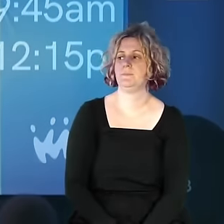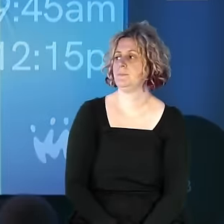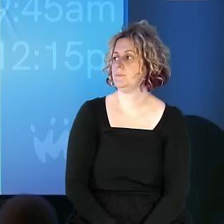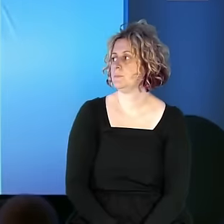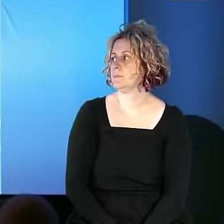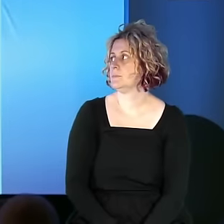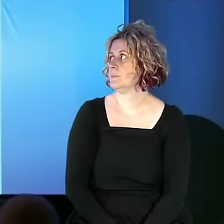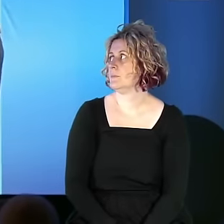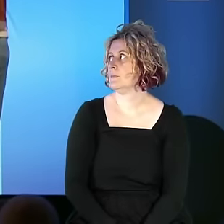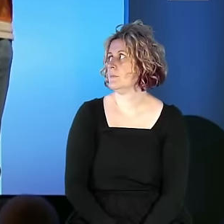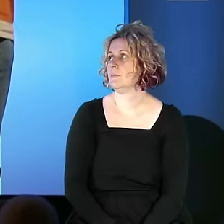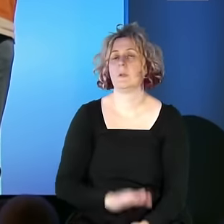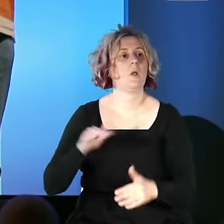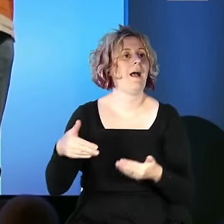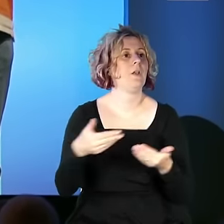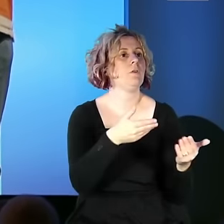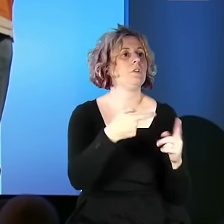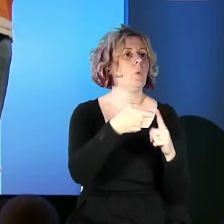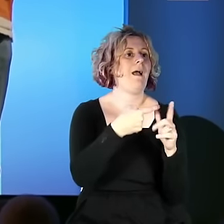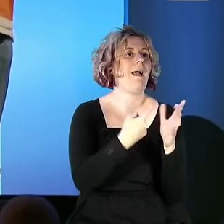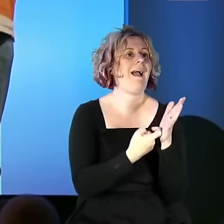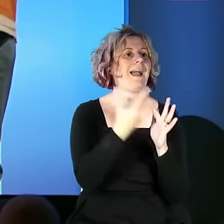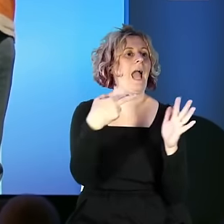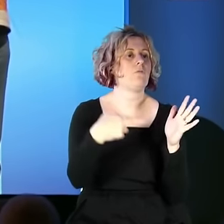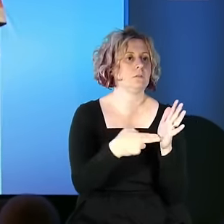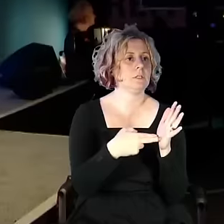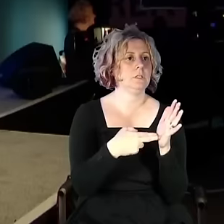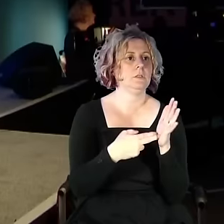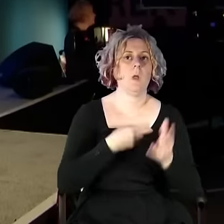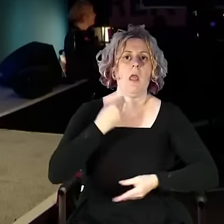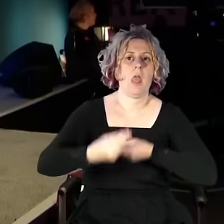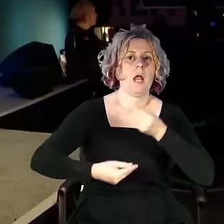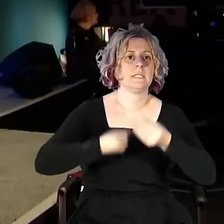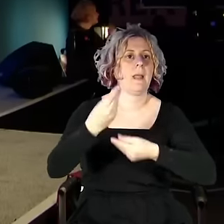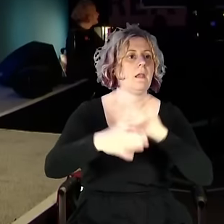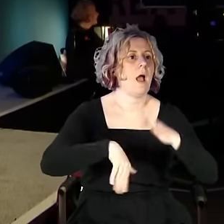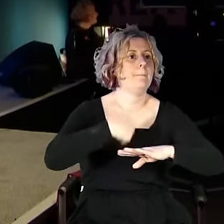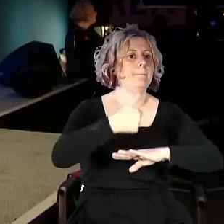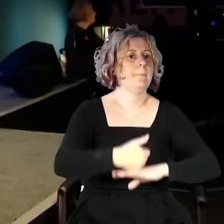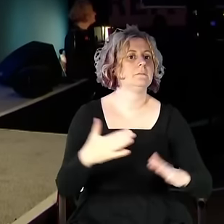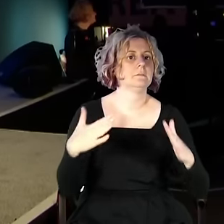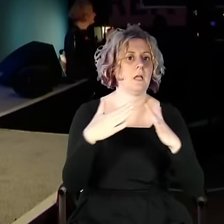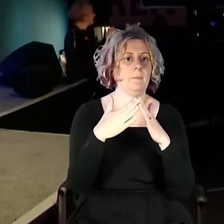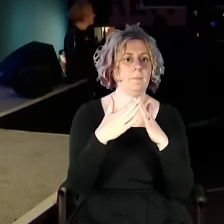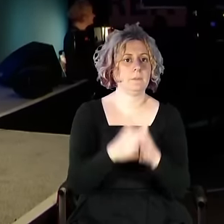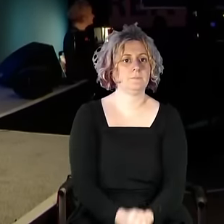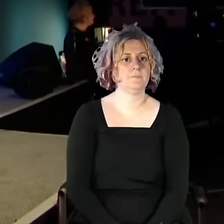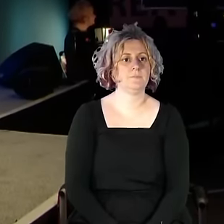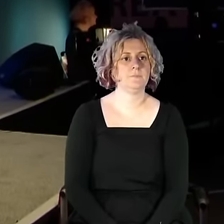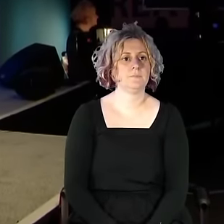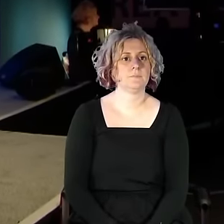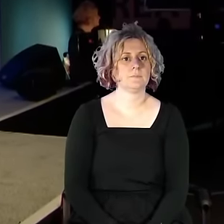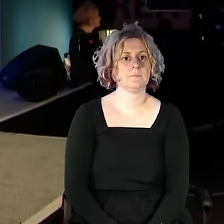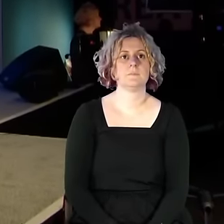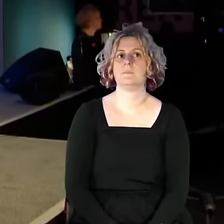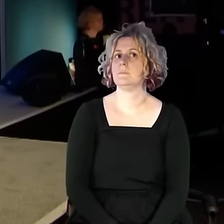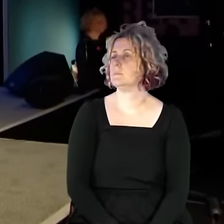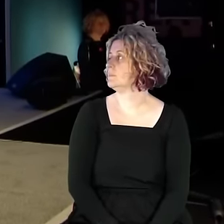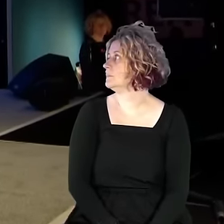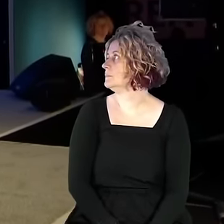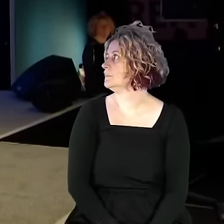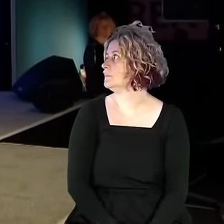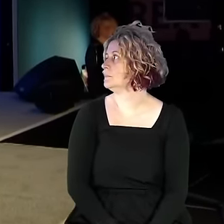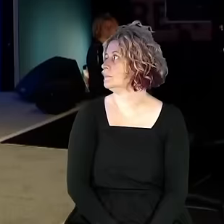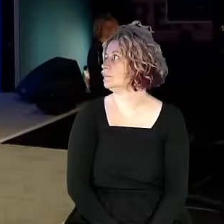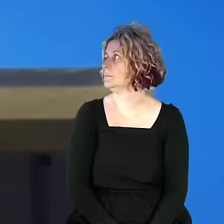Karen, who's going to come and introduce all about Base Camp for us. Karen. Thank you. Hello,